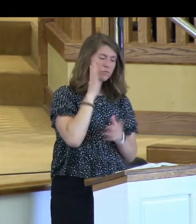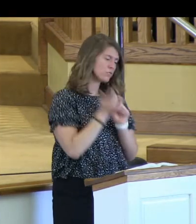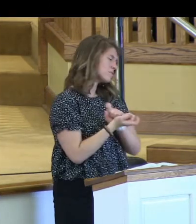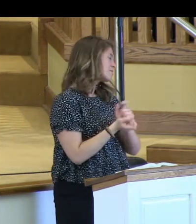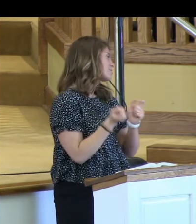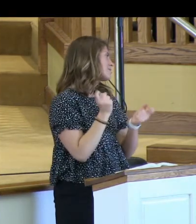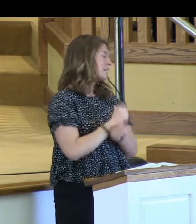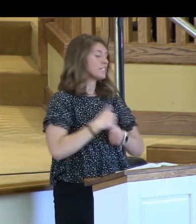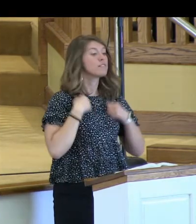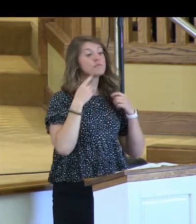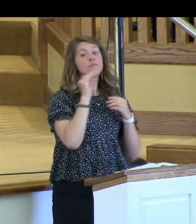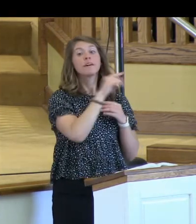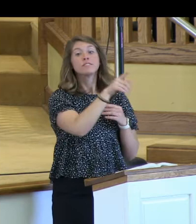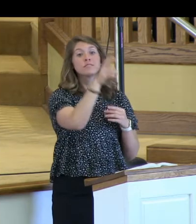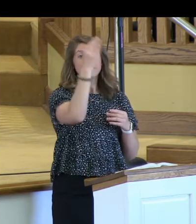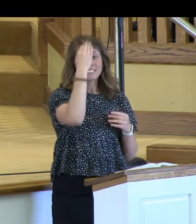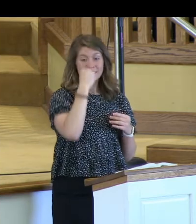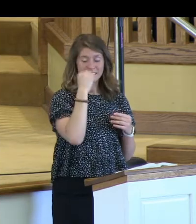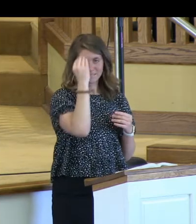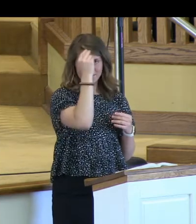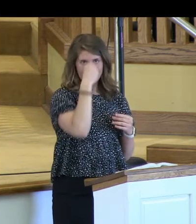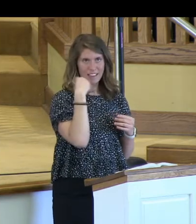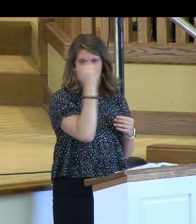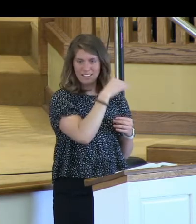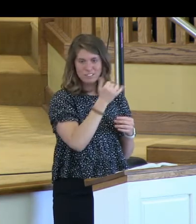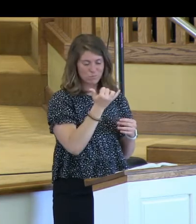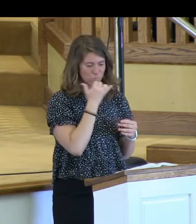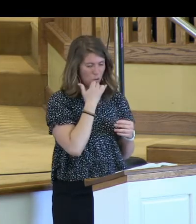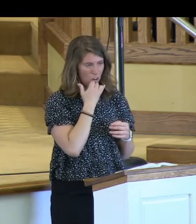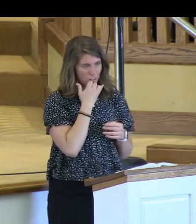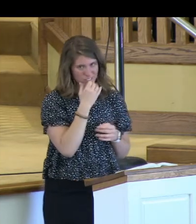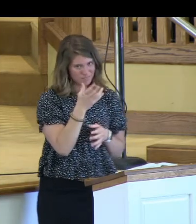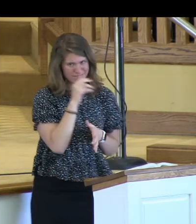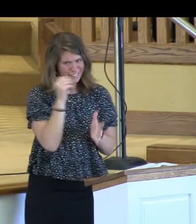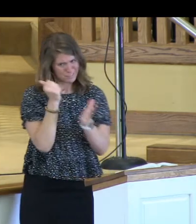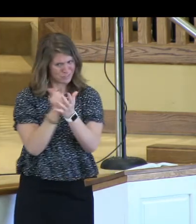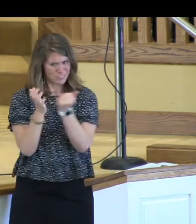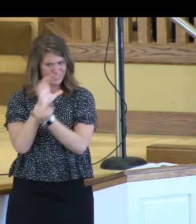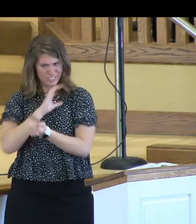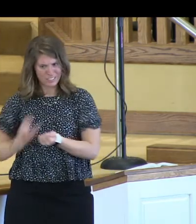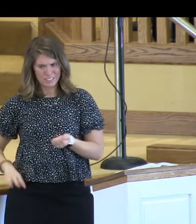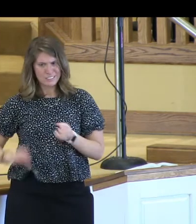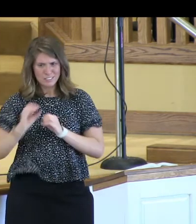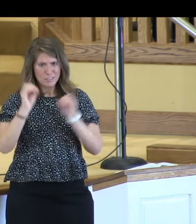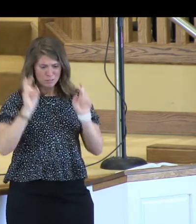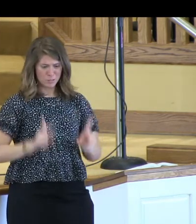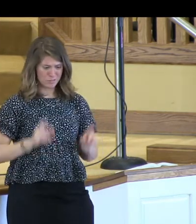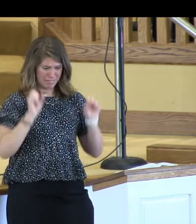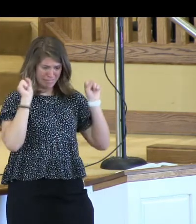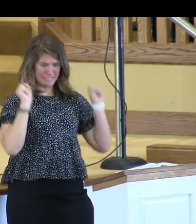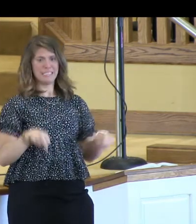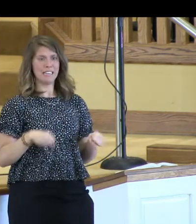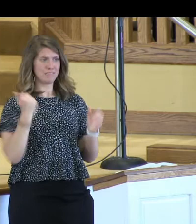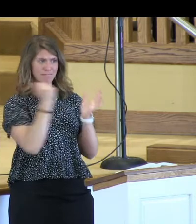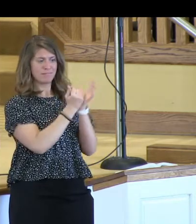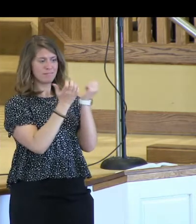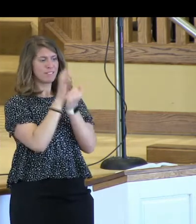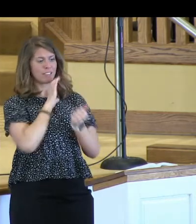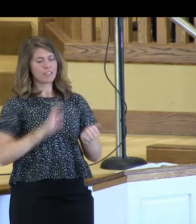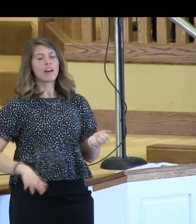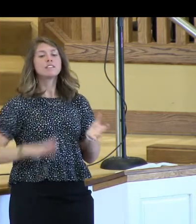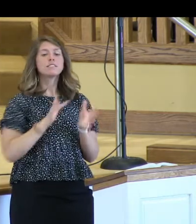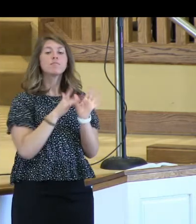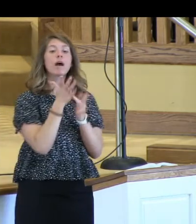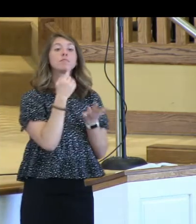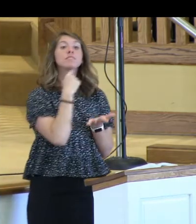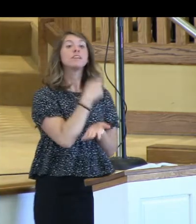the Catholics are wrong. The Jews did not crucify Christ, nor did the Romans. Nobody could. The Bible tells us